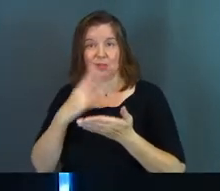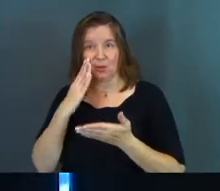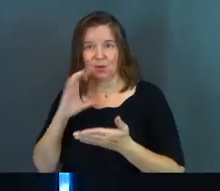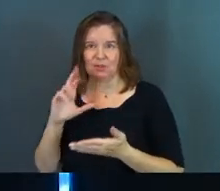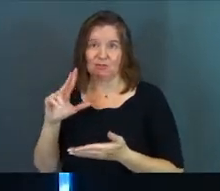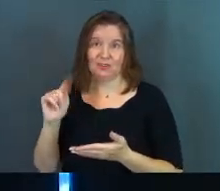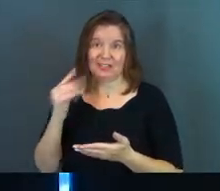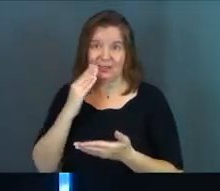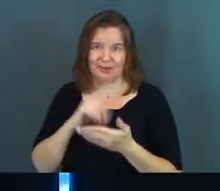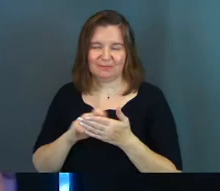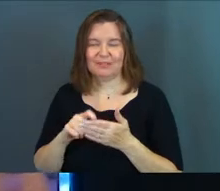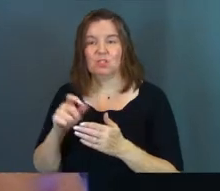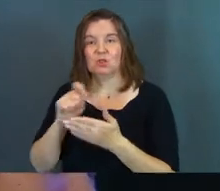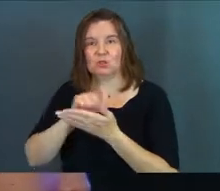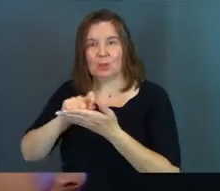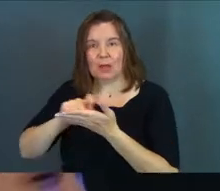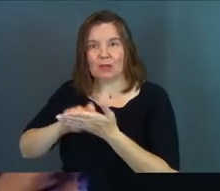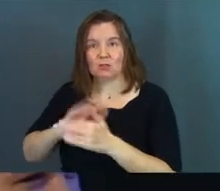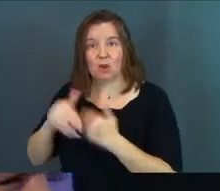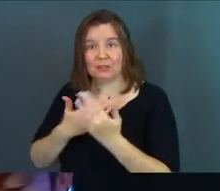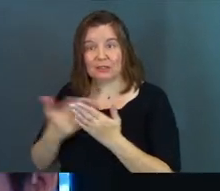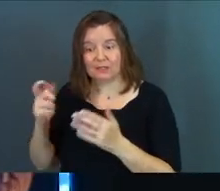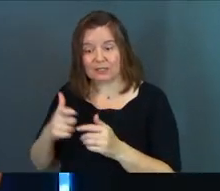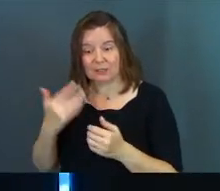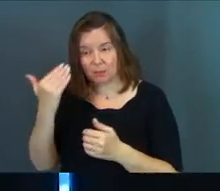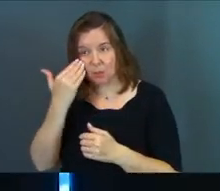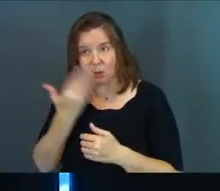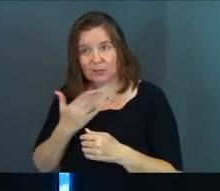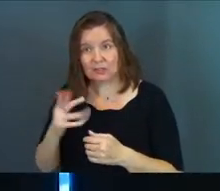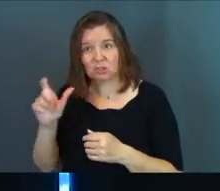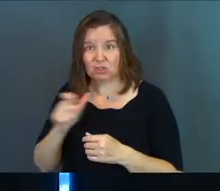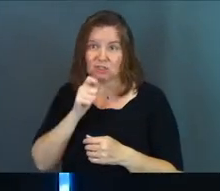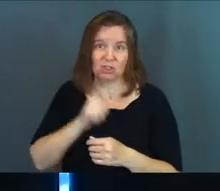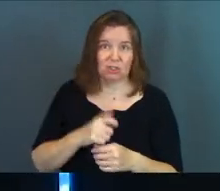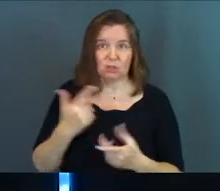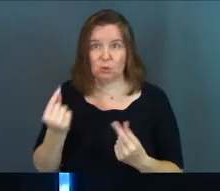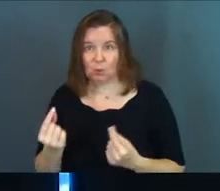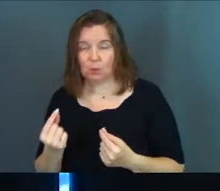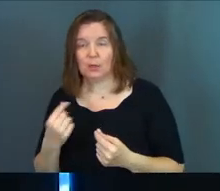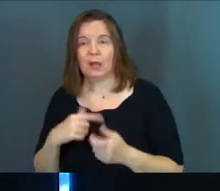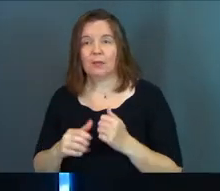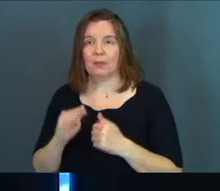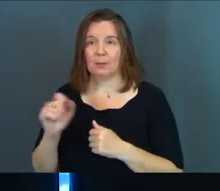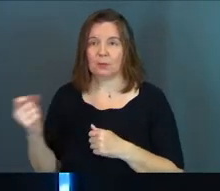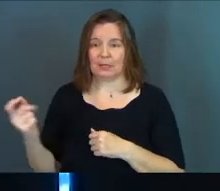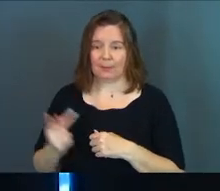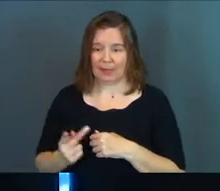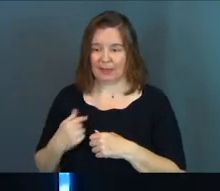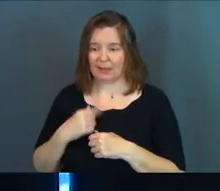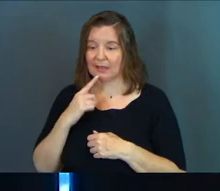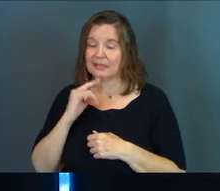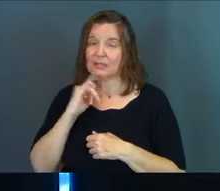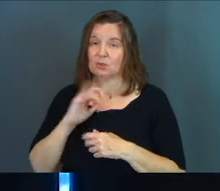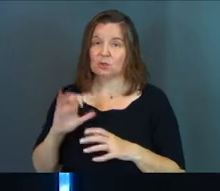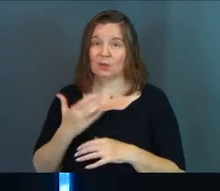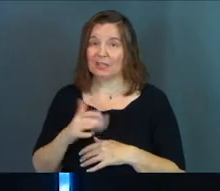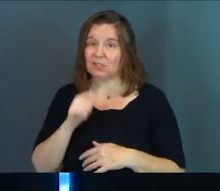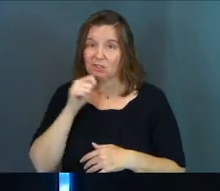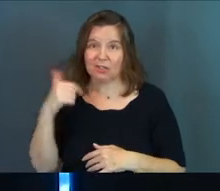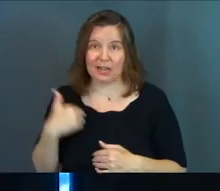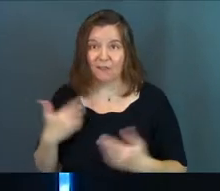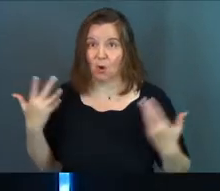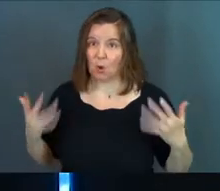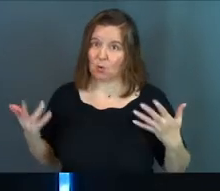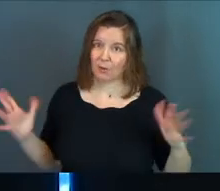I'm saying? Cricket, you know, to etch in all the stuff that needed to be known, things we should and shouldn't do. And then Moses came back down and the Israelites were doing things they shouldn't